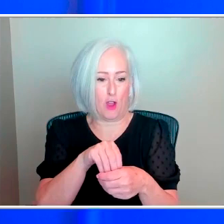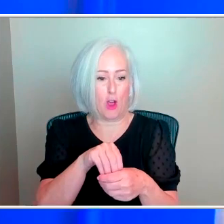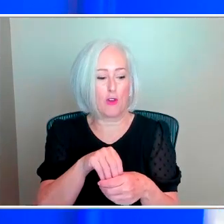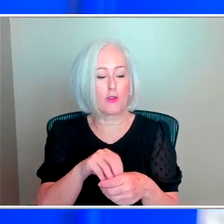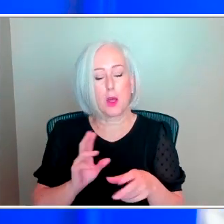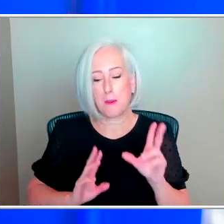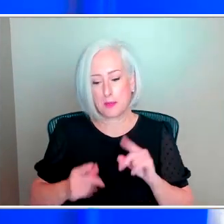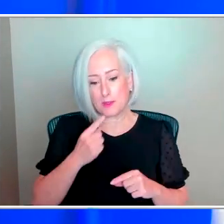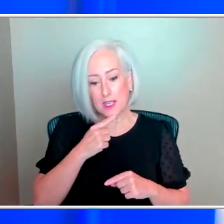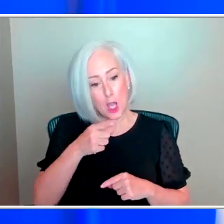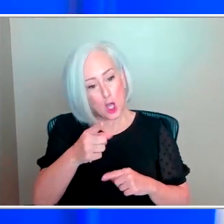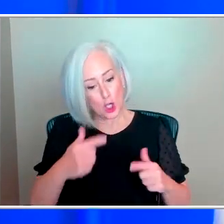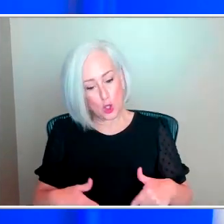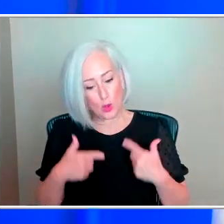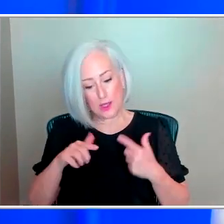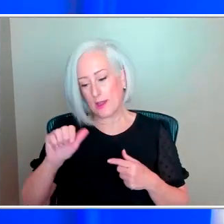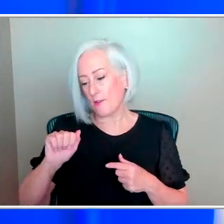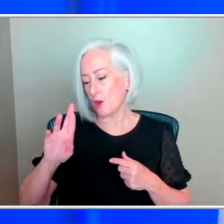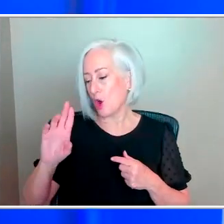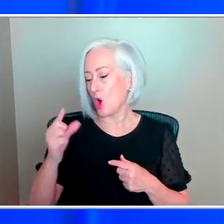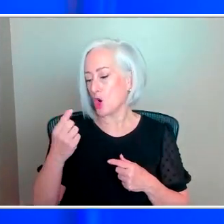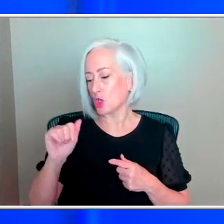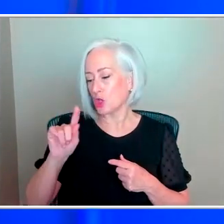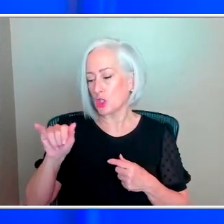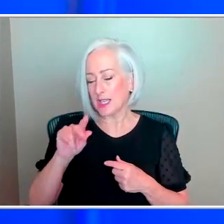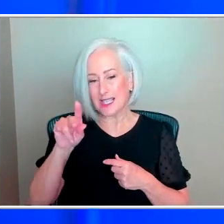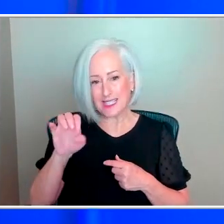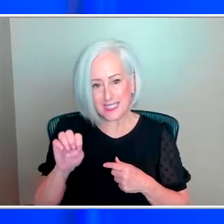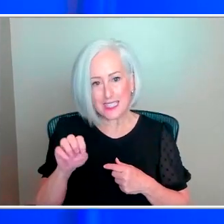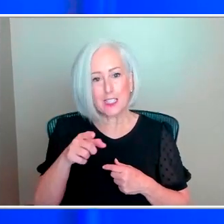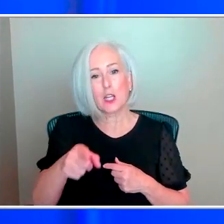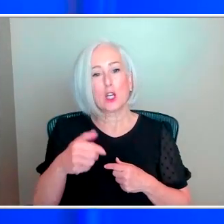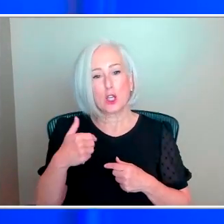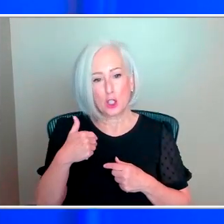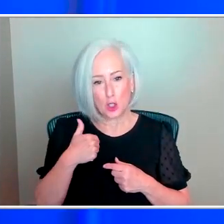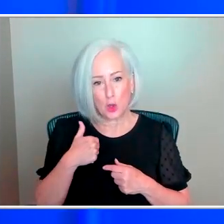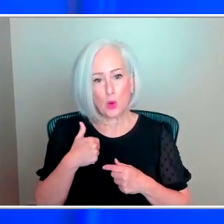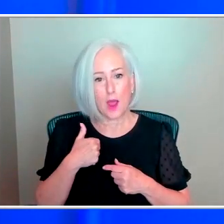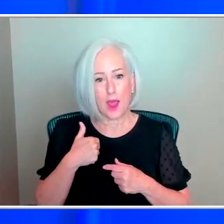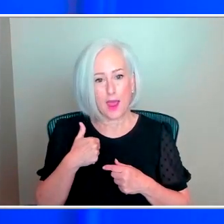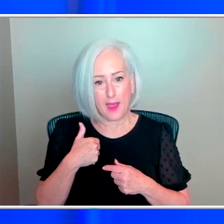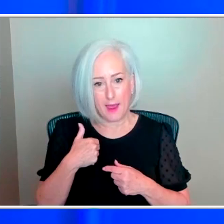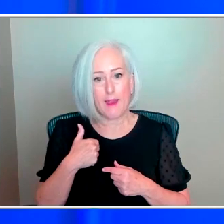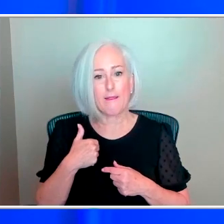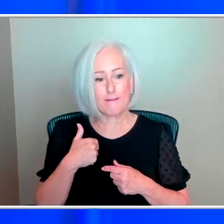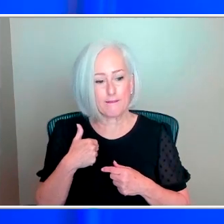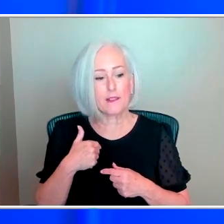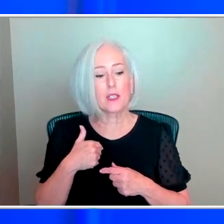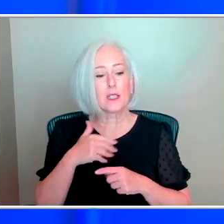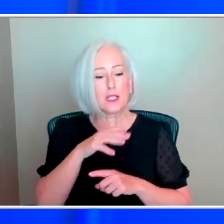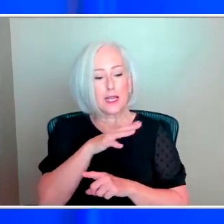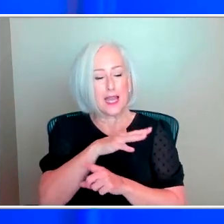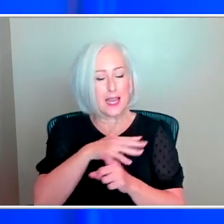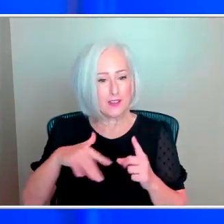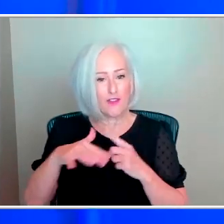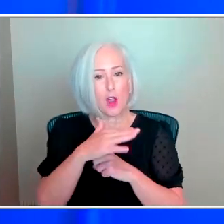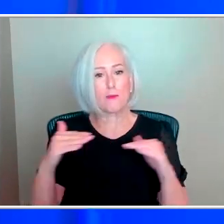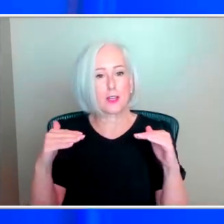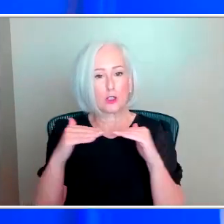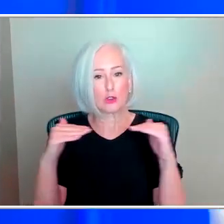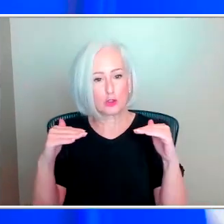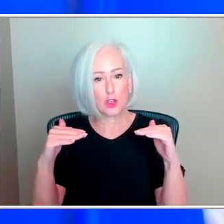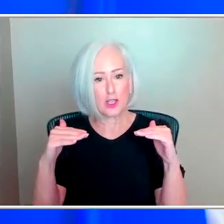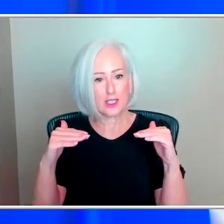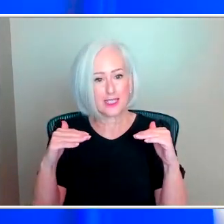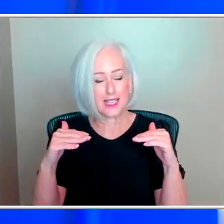the Argentine, you're at is this an environmental justice issue? Why aren't you improving that?